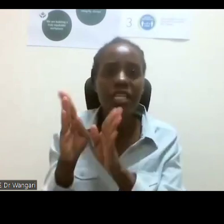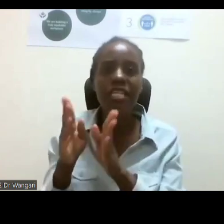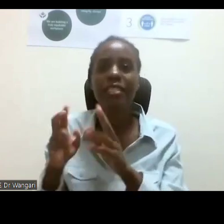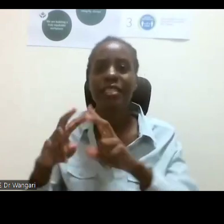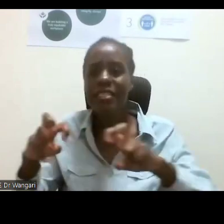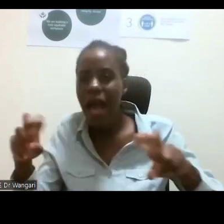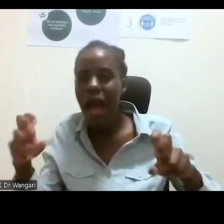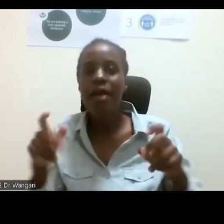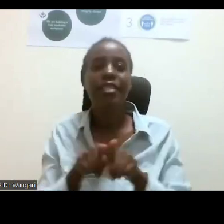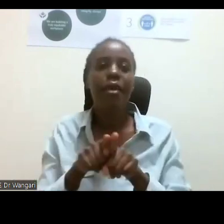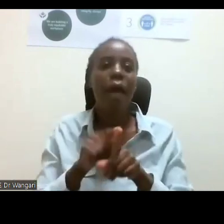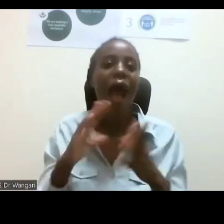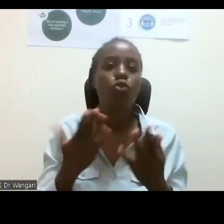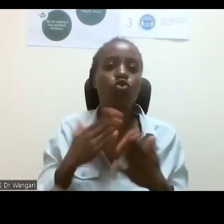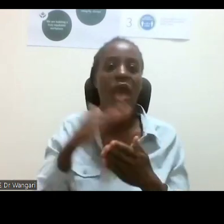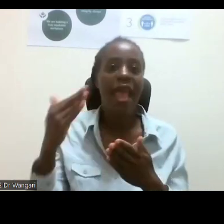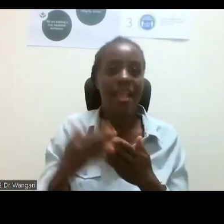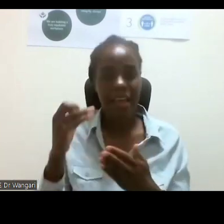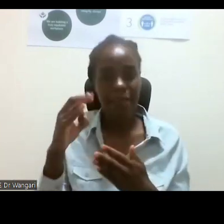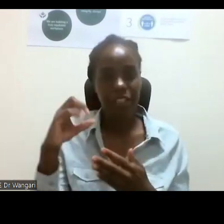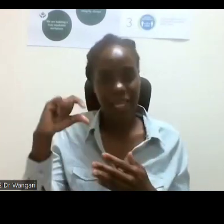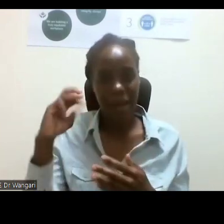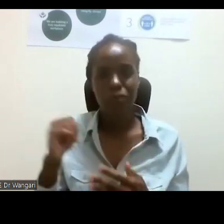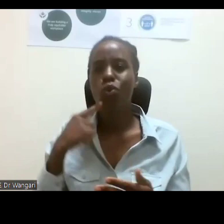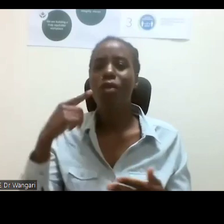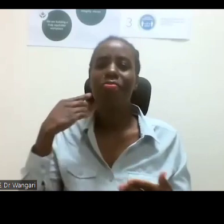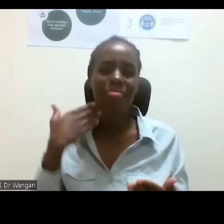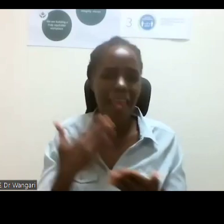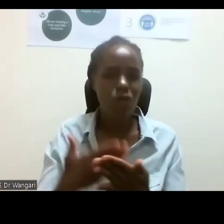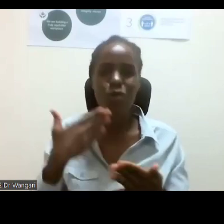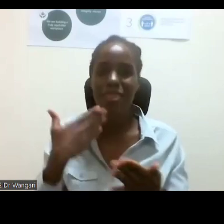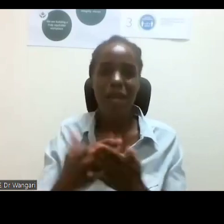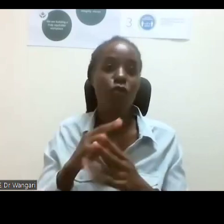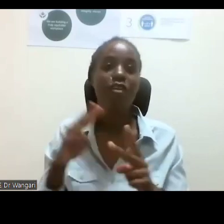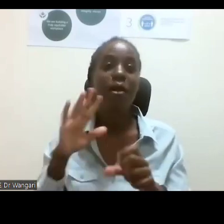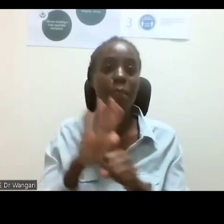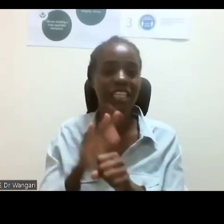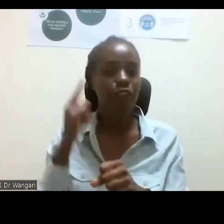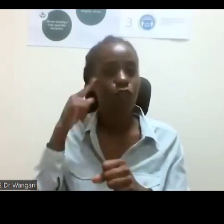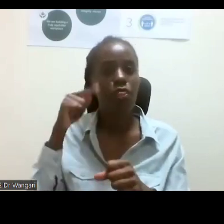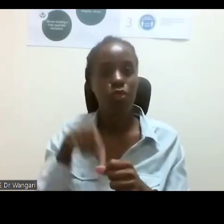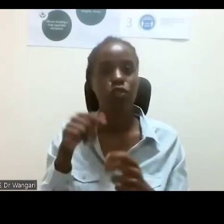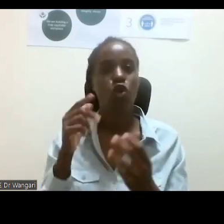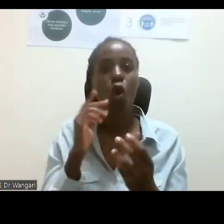support efforts to end FGM. So thank you very much for those comments.